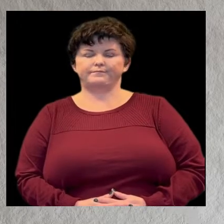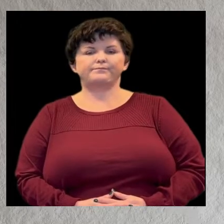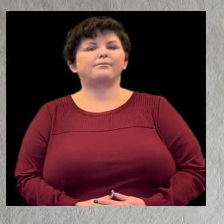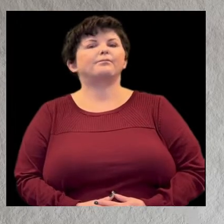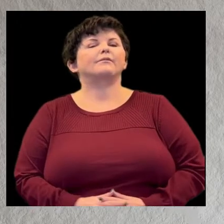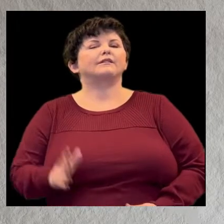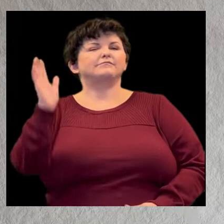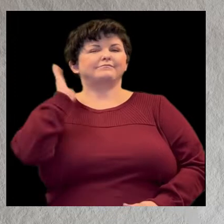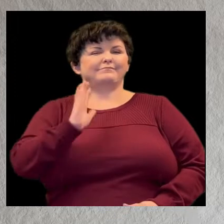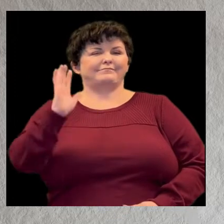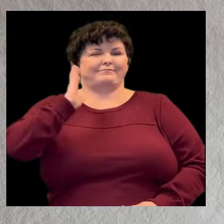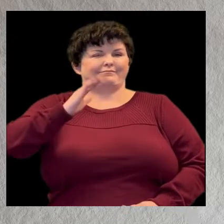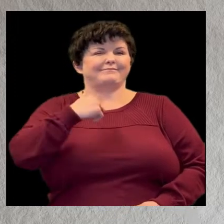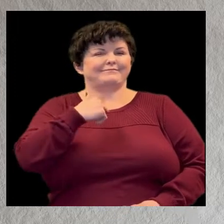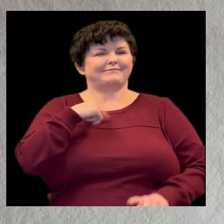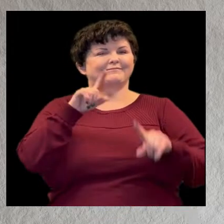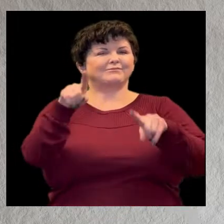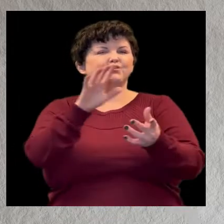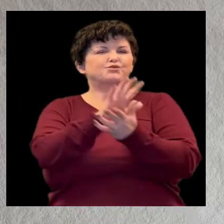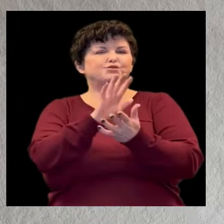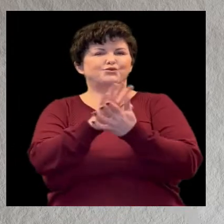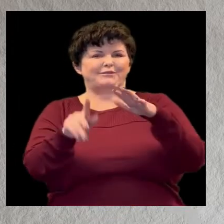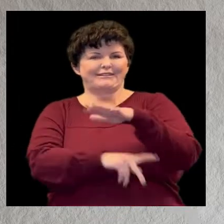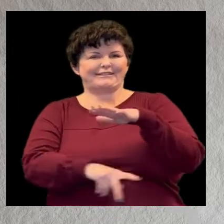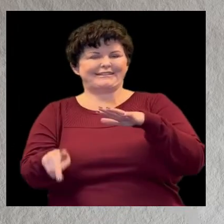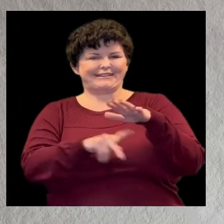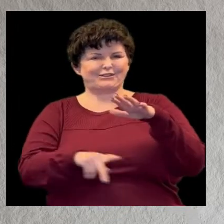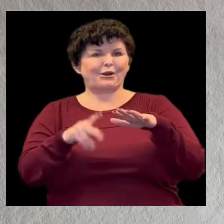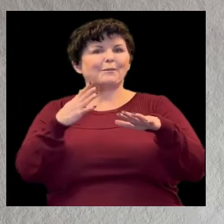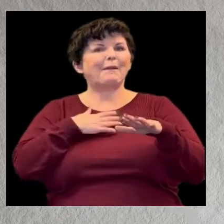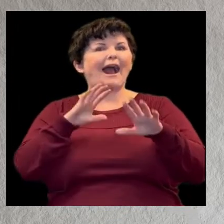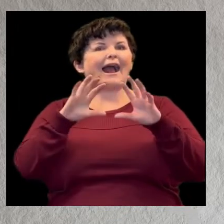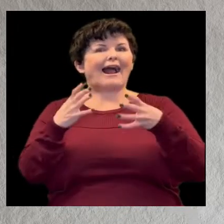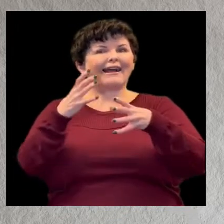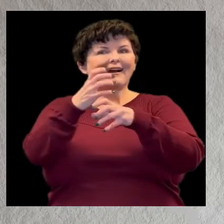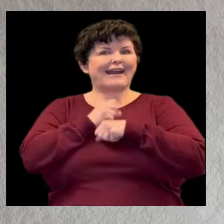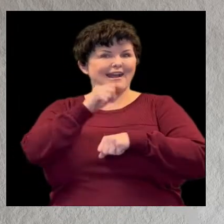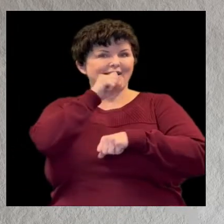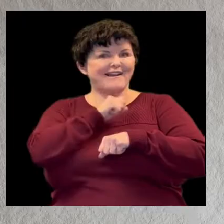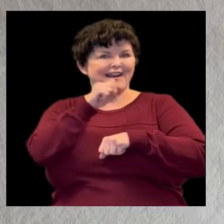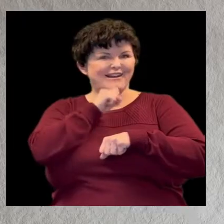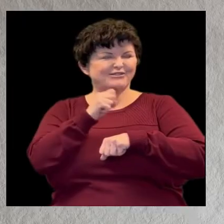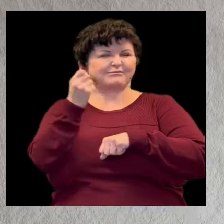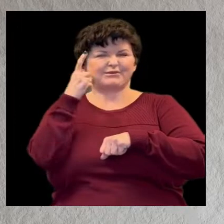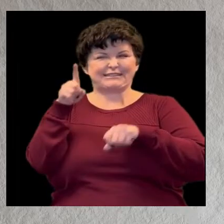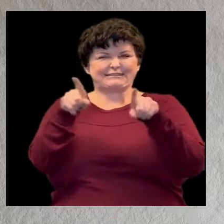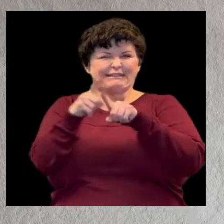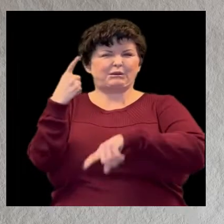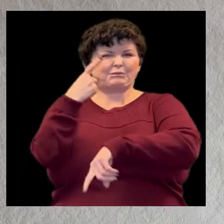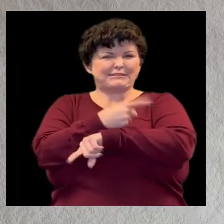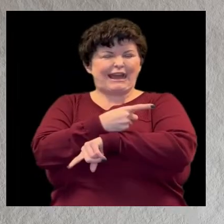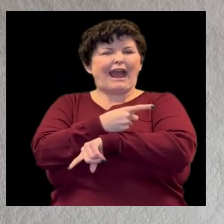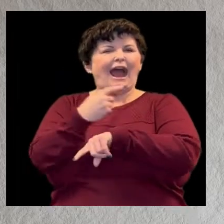One day in kindergarten, we were all getting ice cream, and we had a substitute teacher that same